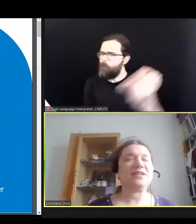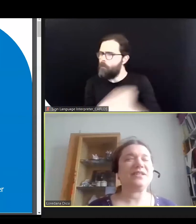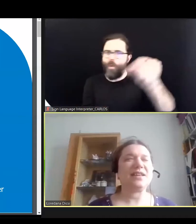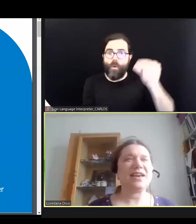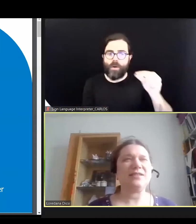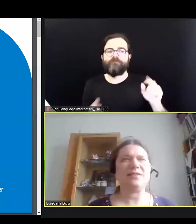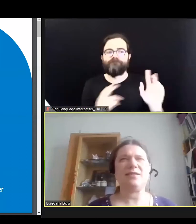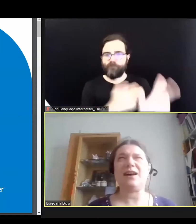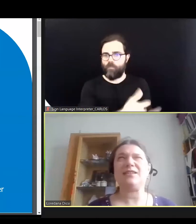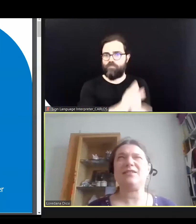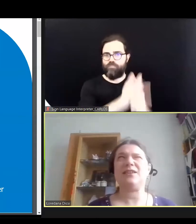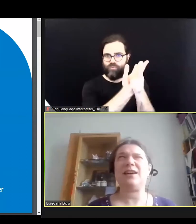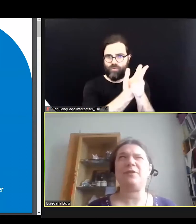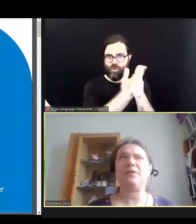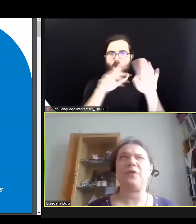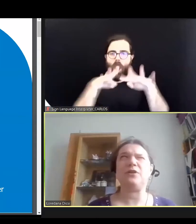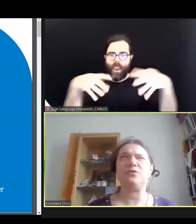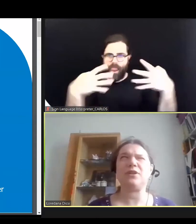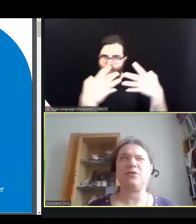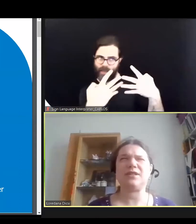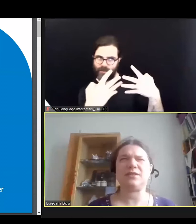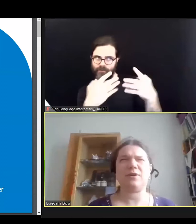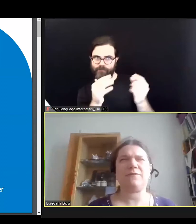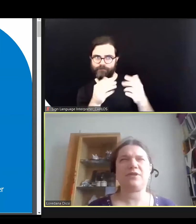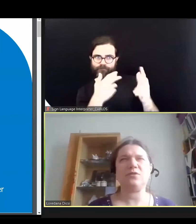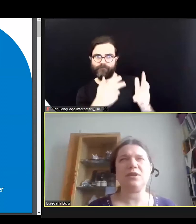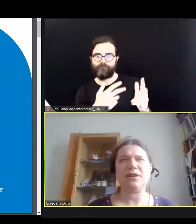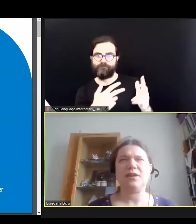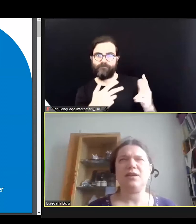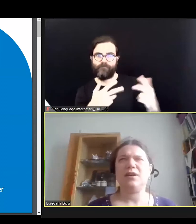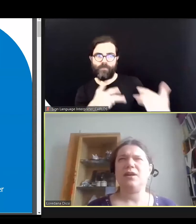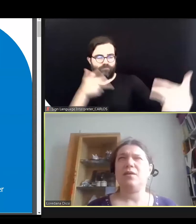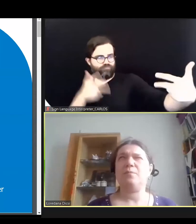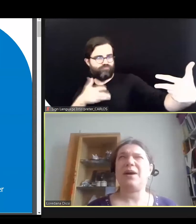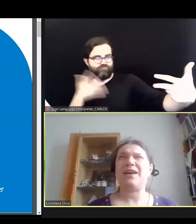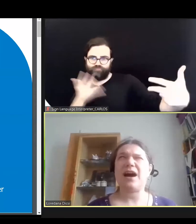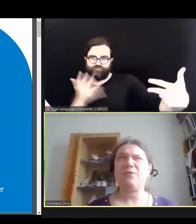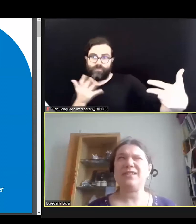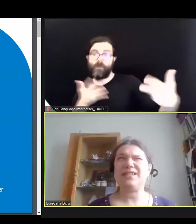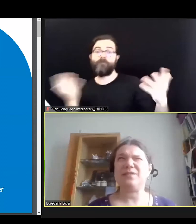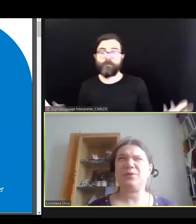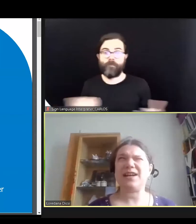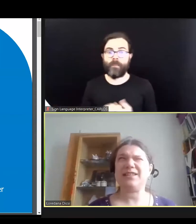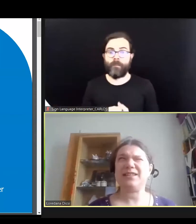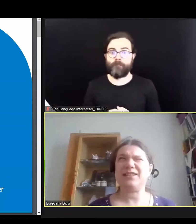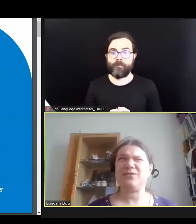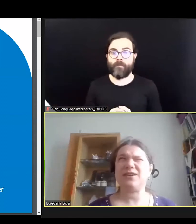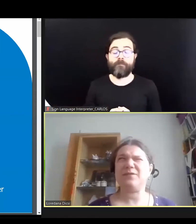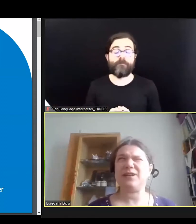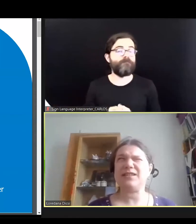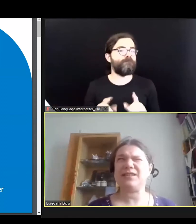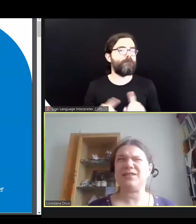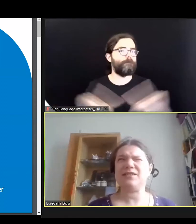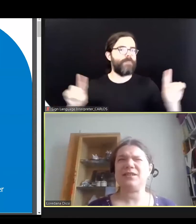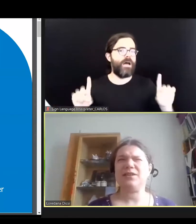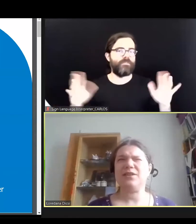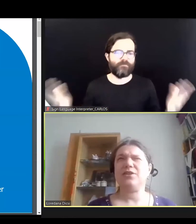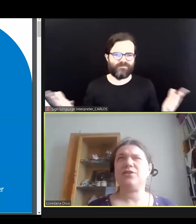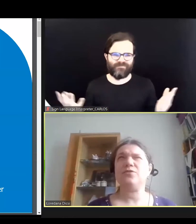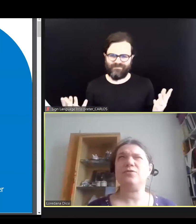me say, the other level followed also of school. But how is it in practice to give